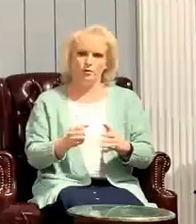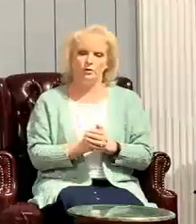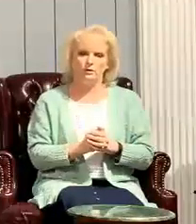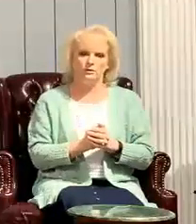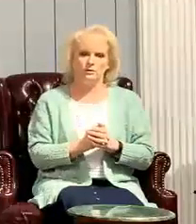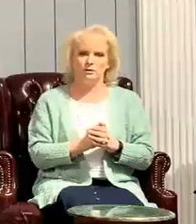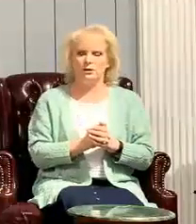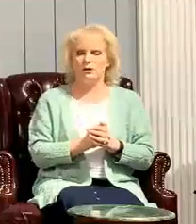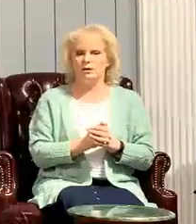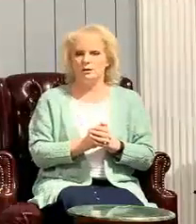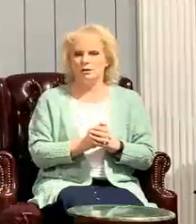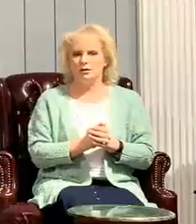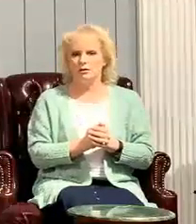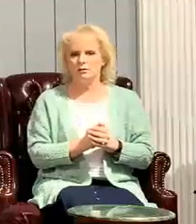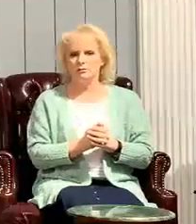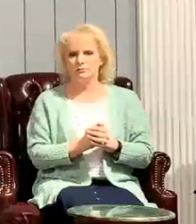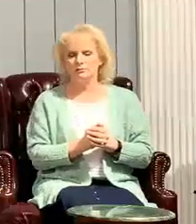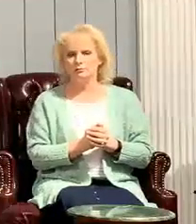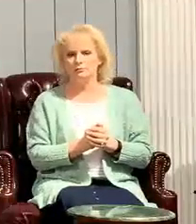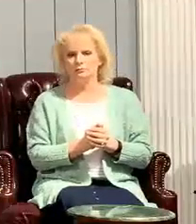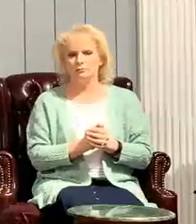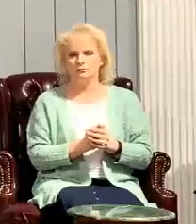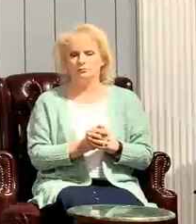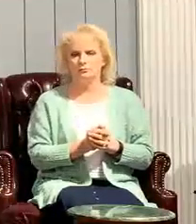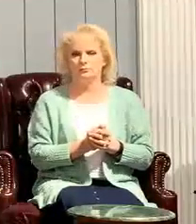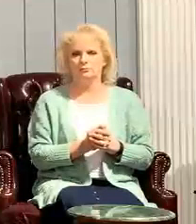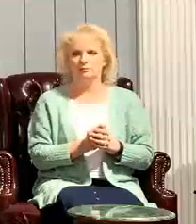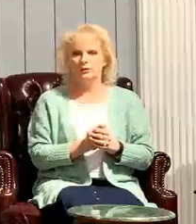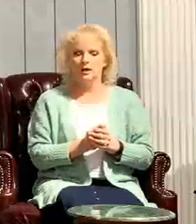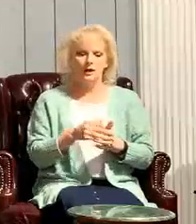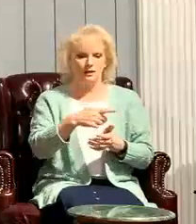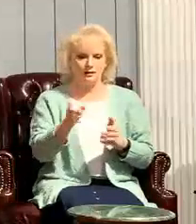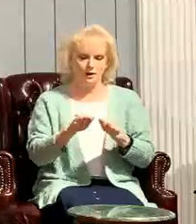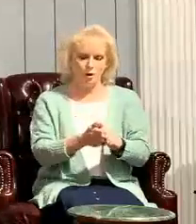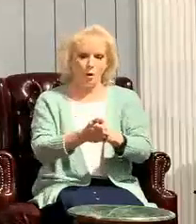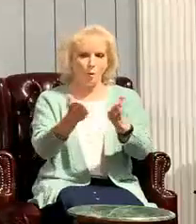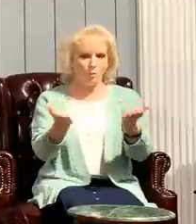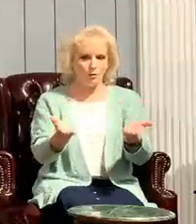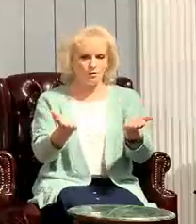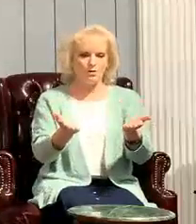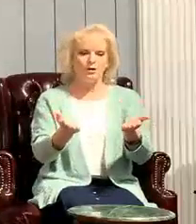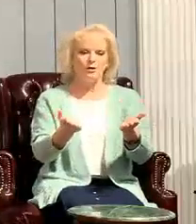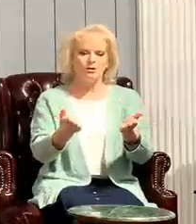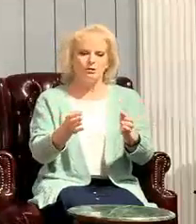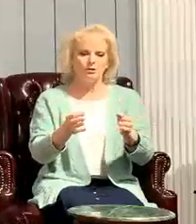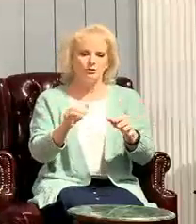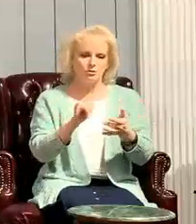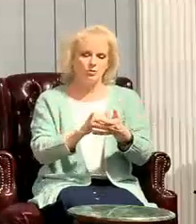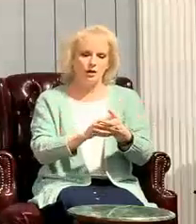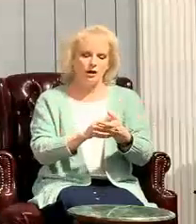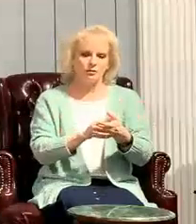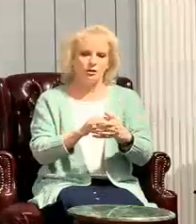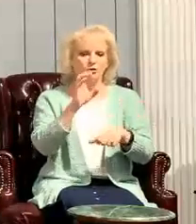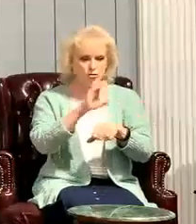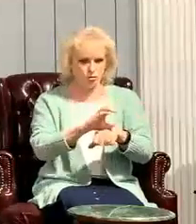get on the payroll through all of the shortcomings and so forth. And they even opened it up so that churches and religious institutions could use it and so